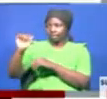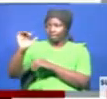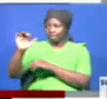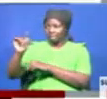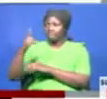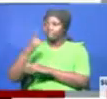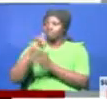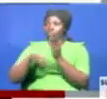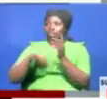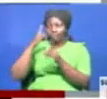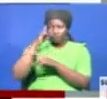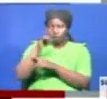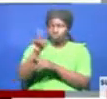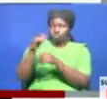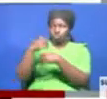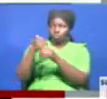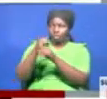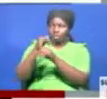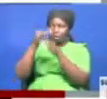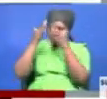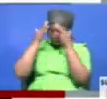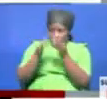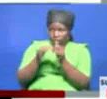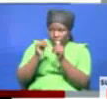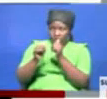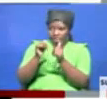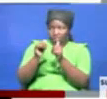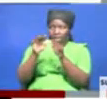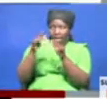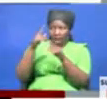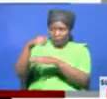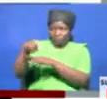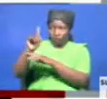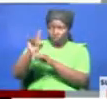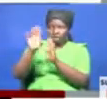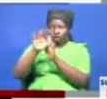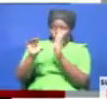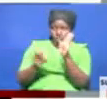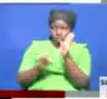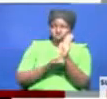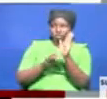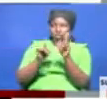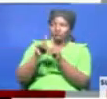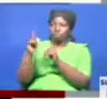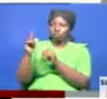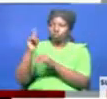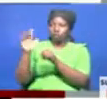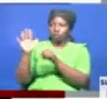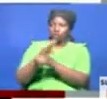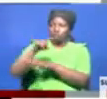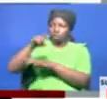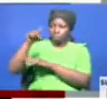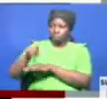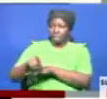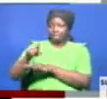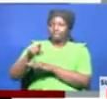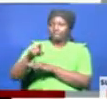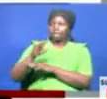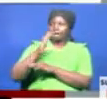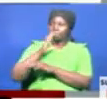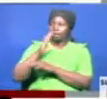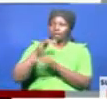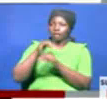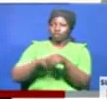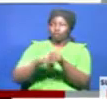you to make a decision that is valid, constitutional, and legitimate, it must, and procedural, it must